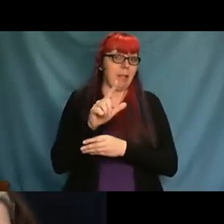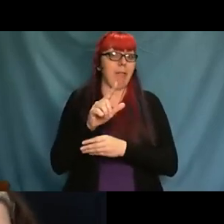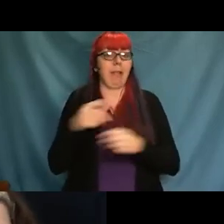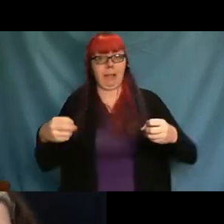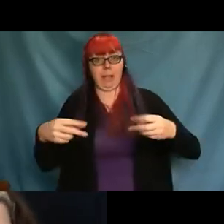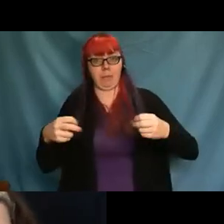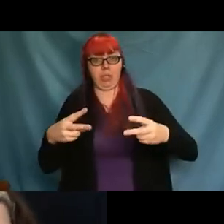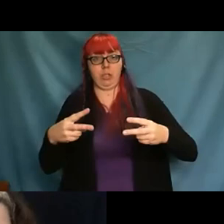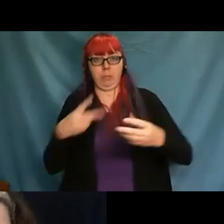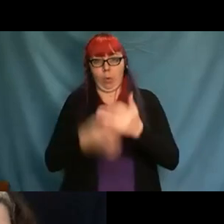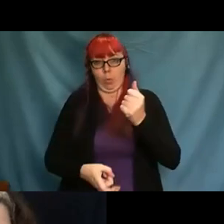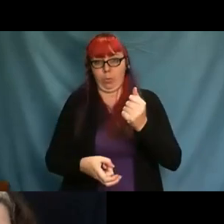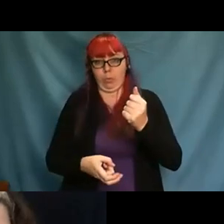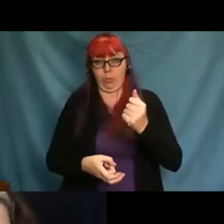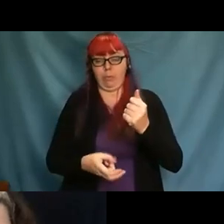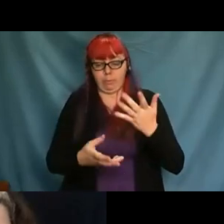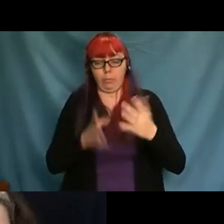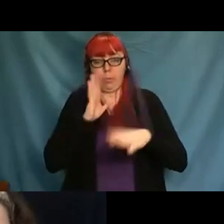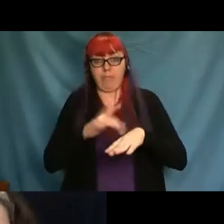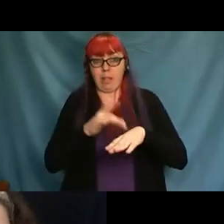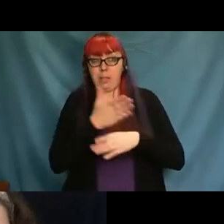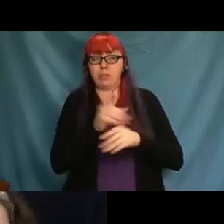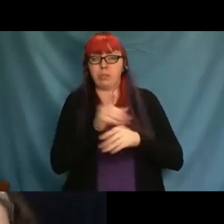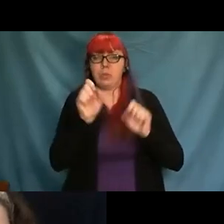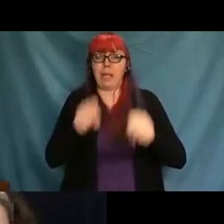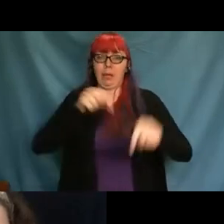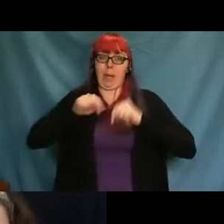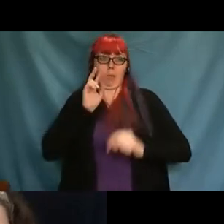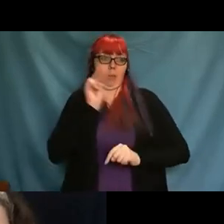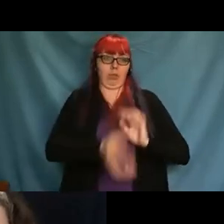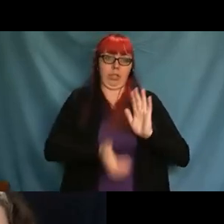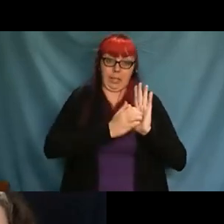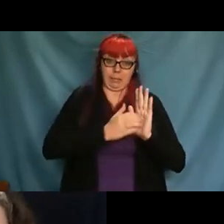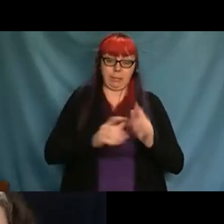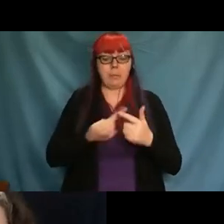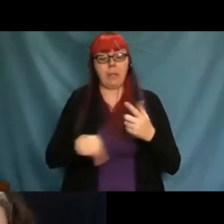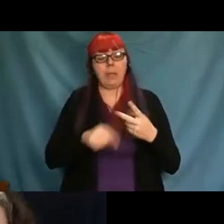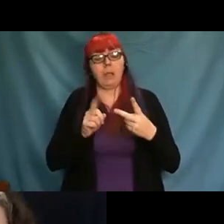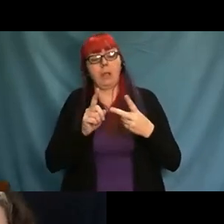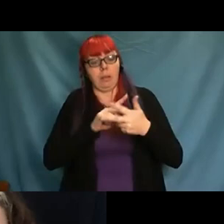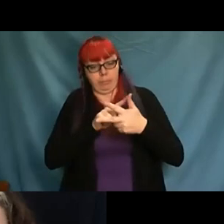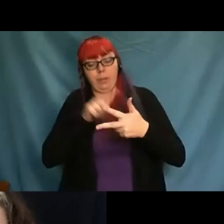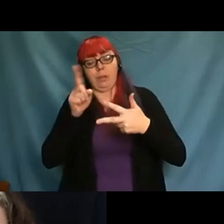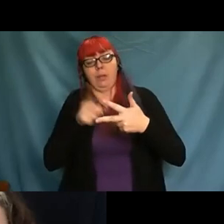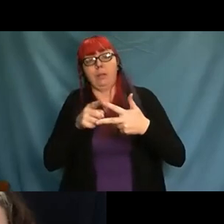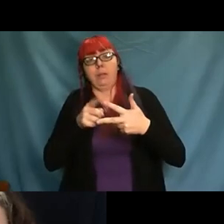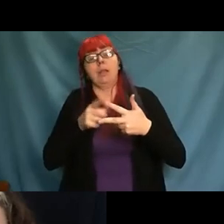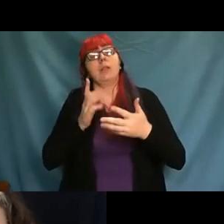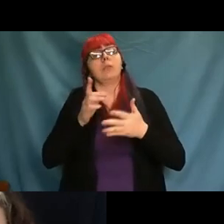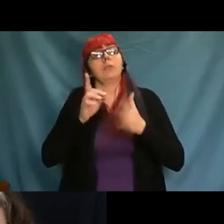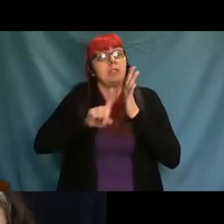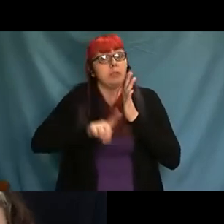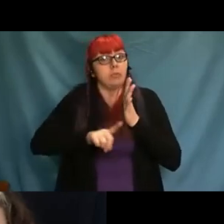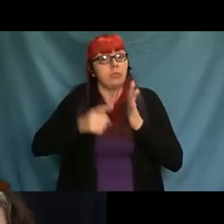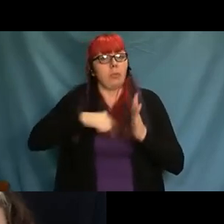well. And then secondly, there's some research that's gone into this presentation, and that is going to be found in